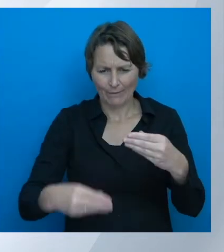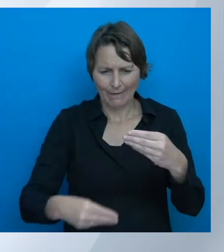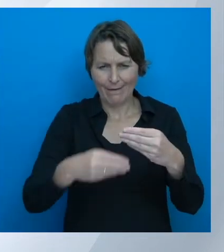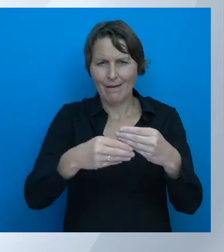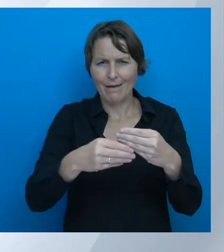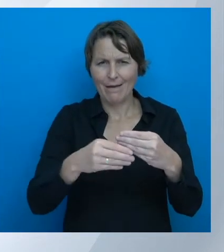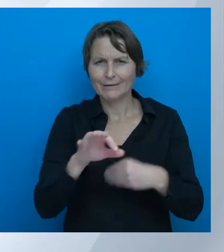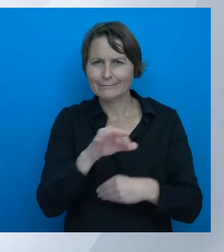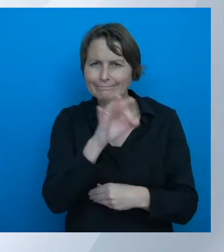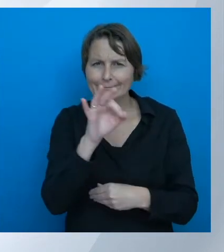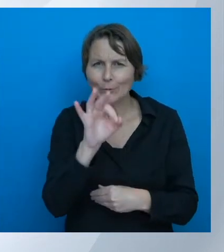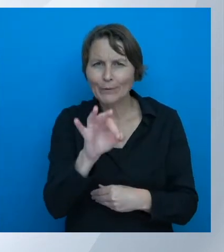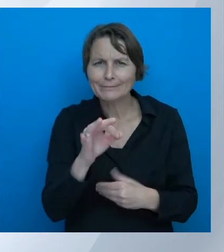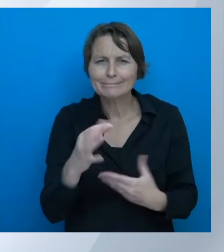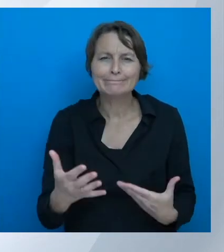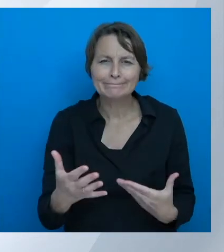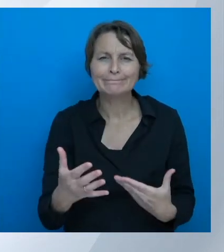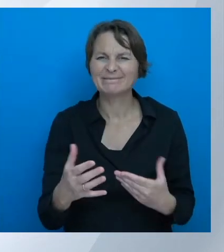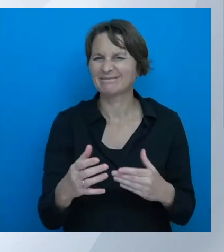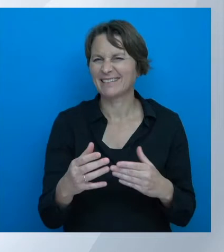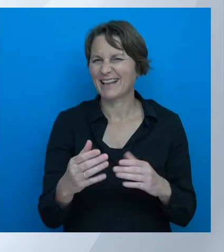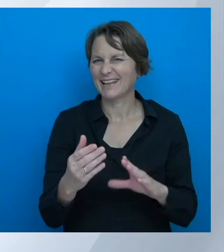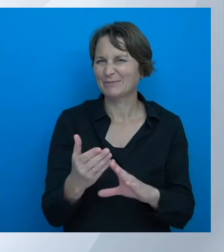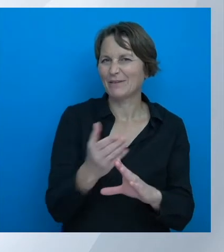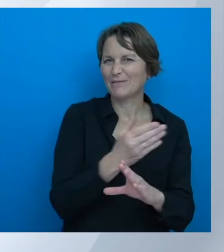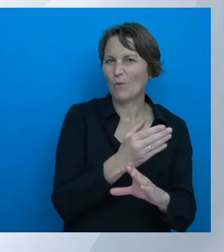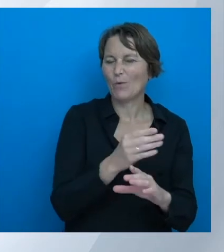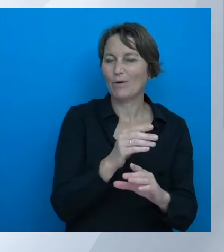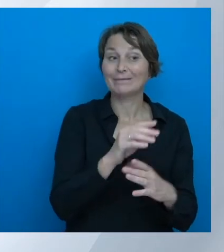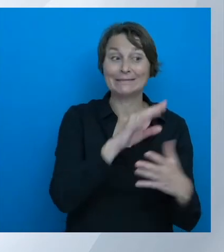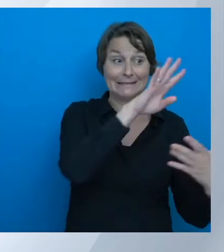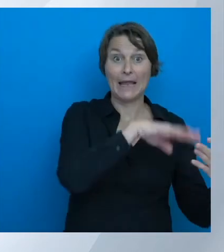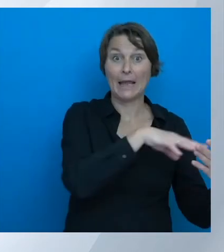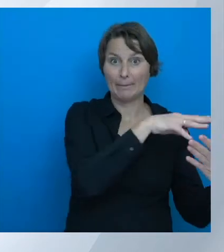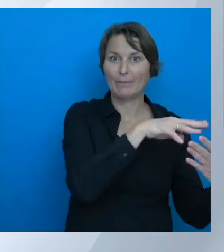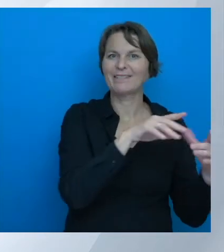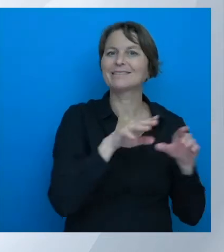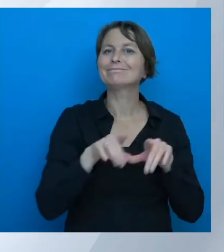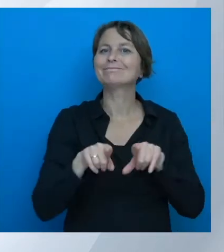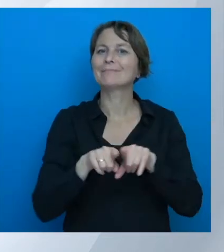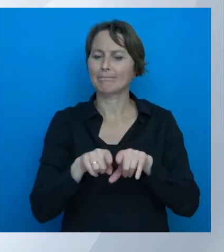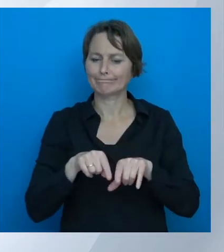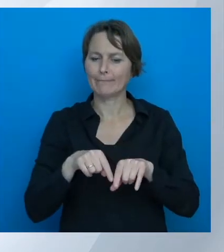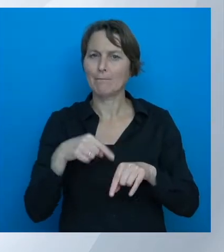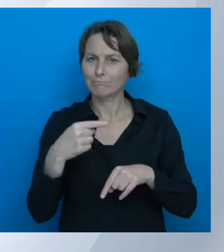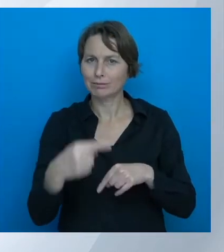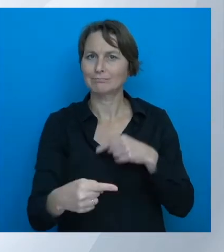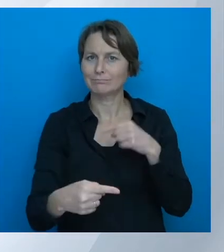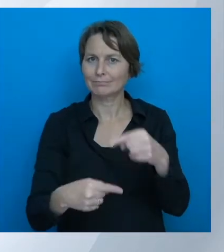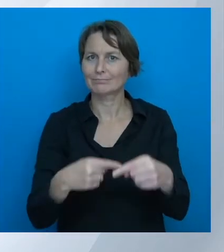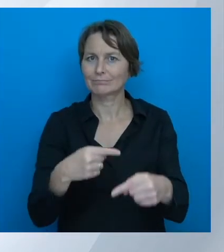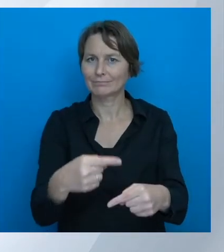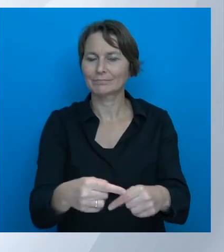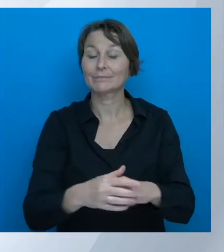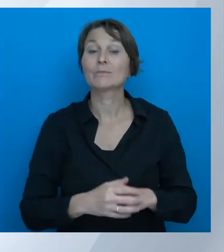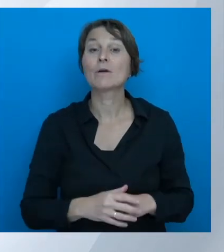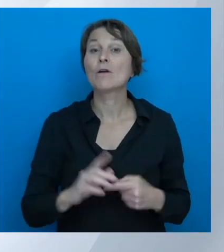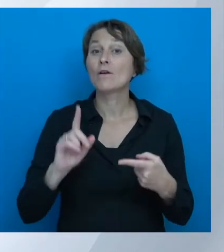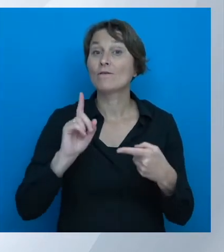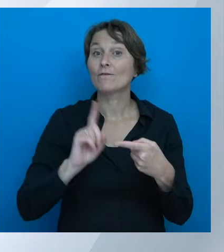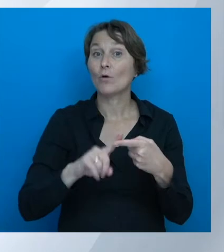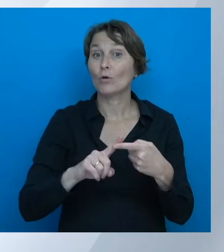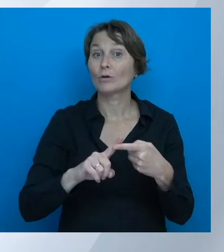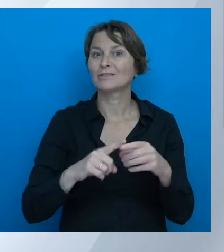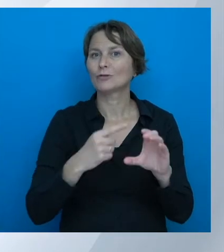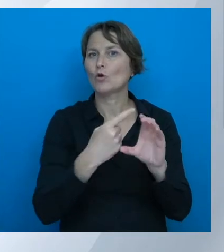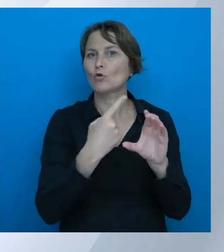kind of similar steps as we have for a table, really. The first thing that we need to do is get a queue client. The second one that we need to do is